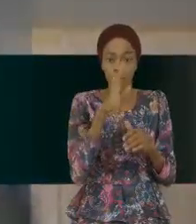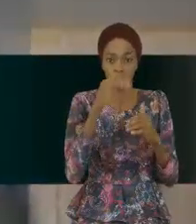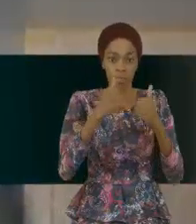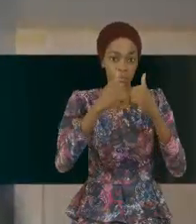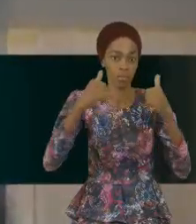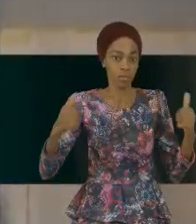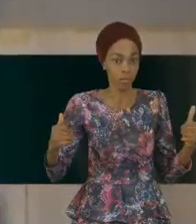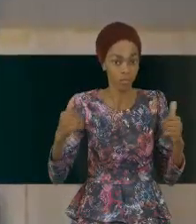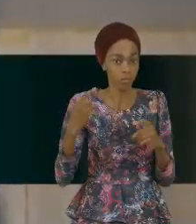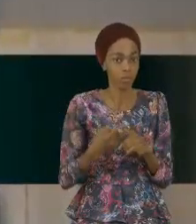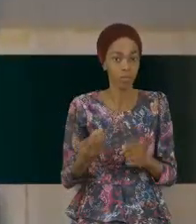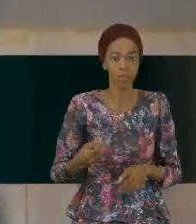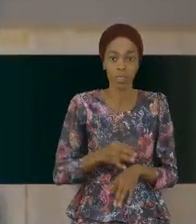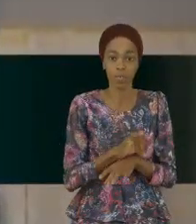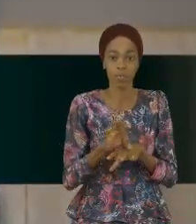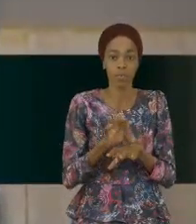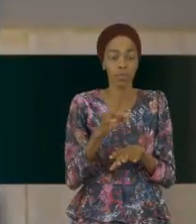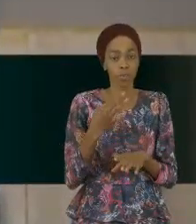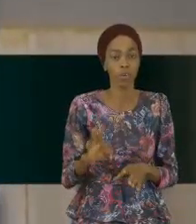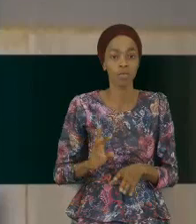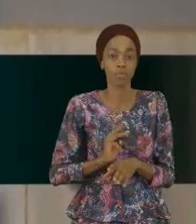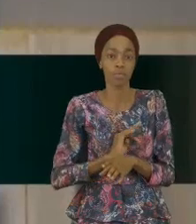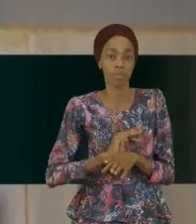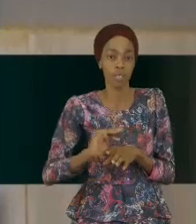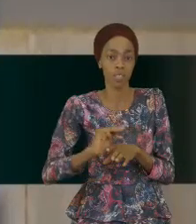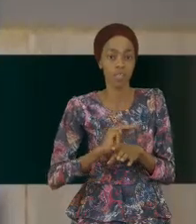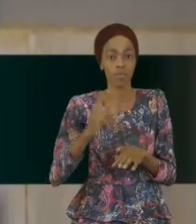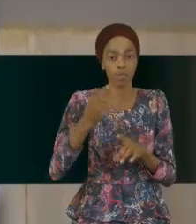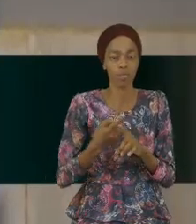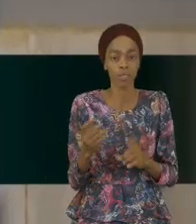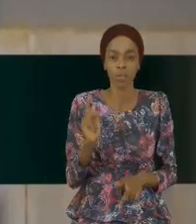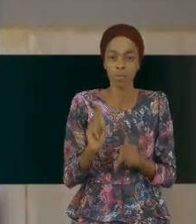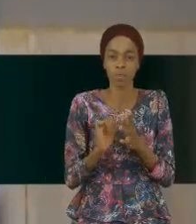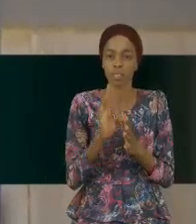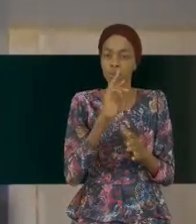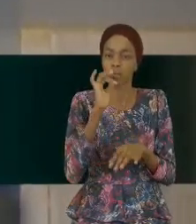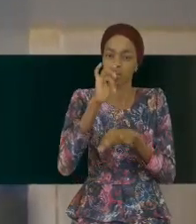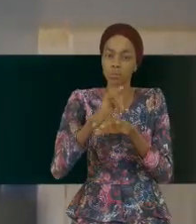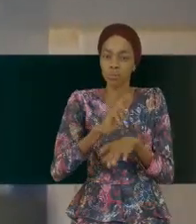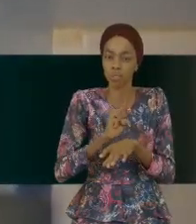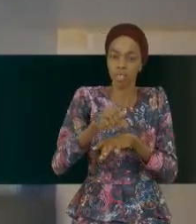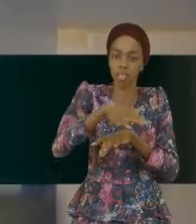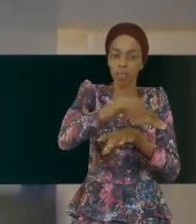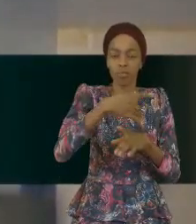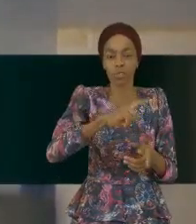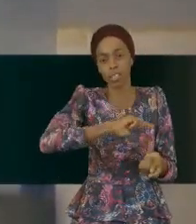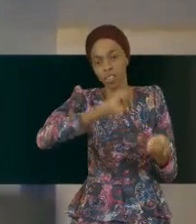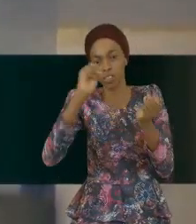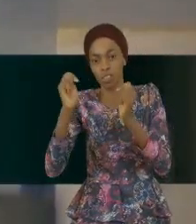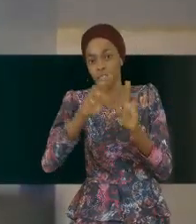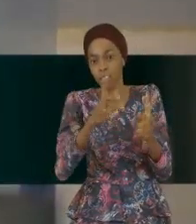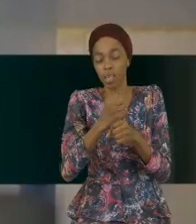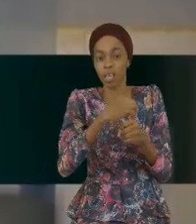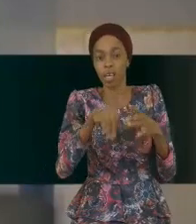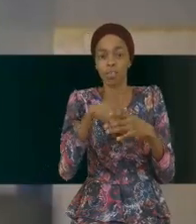of ministry, from the people you're supposed to touch and transform and take out of bondage into the land